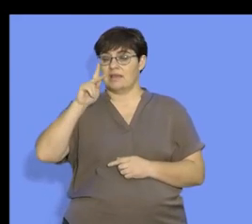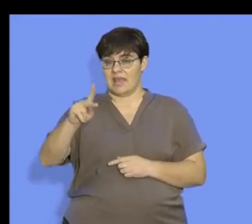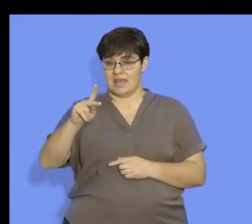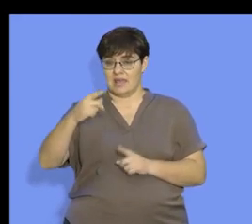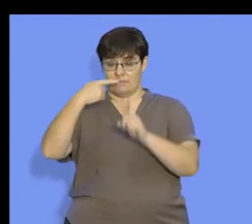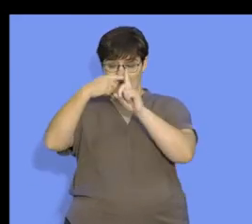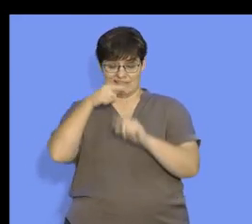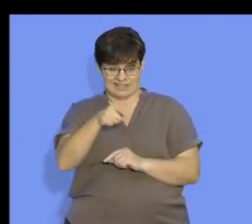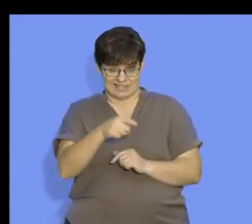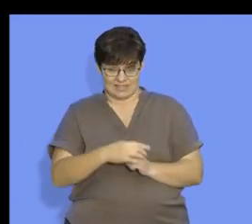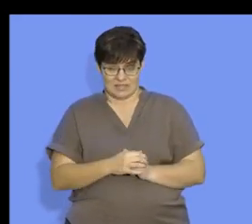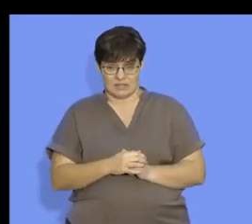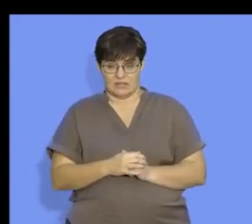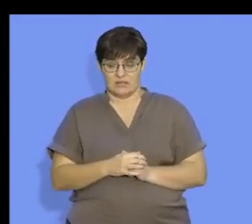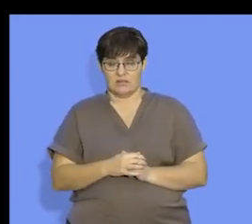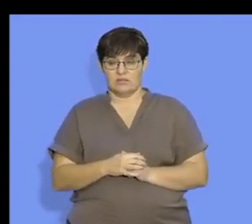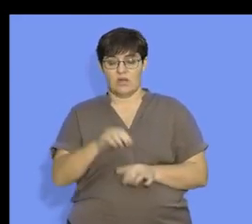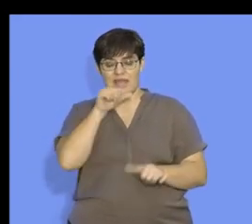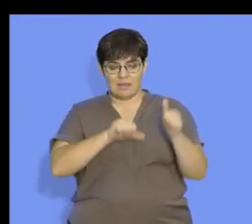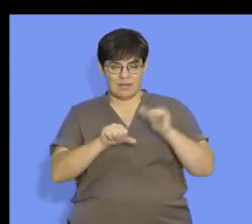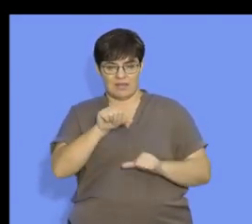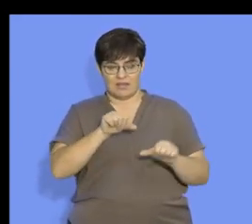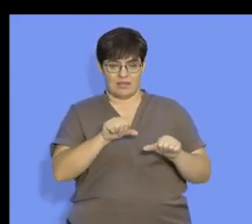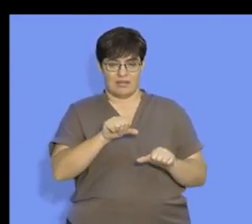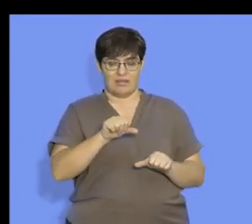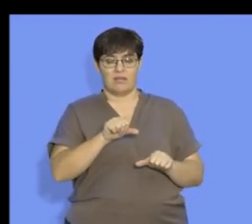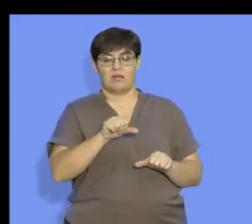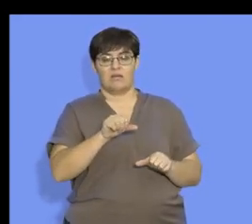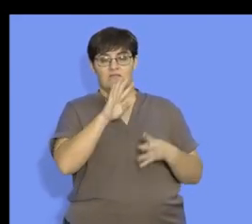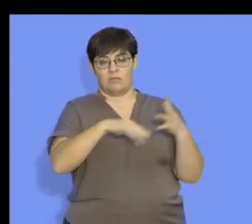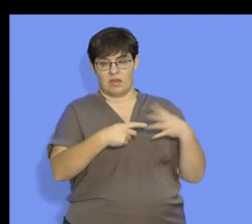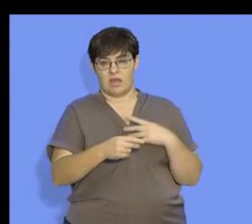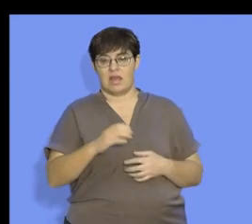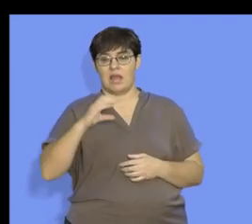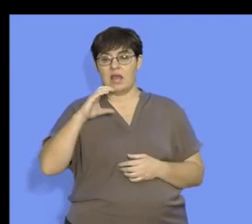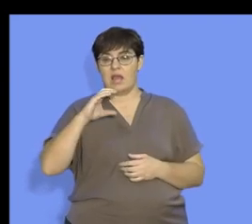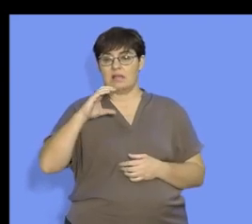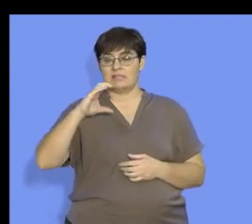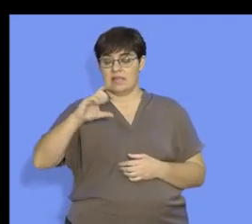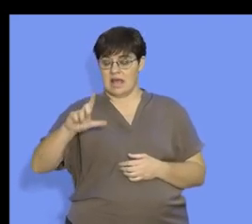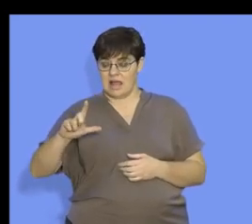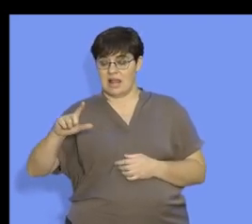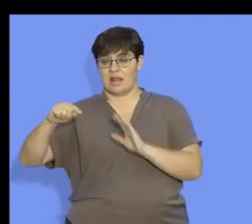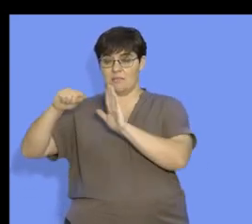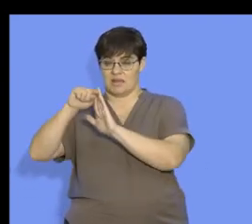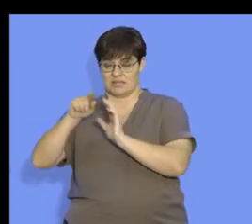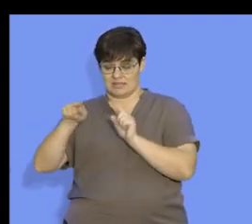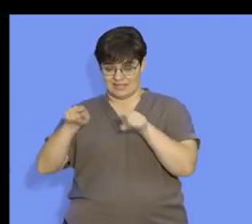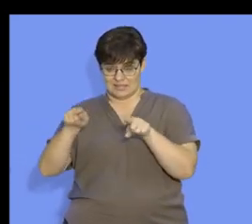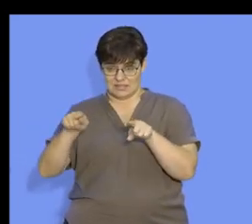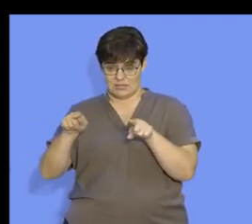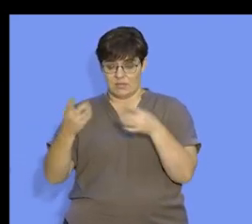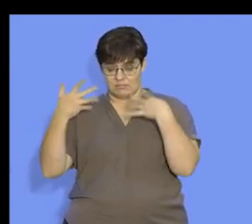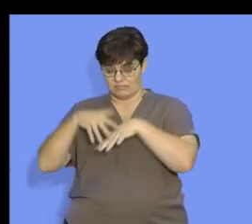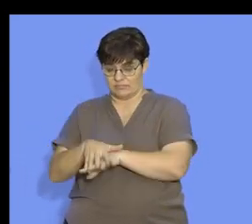K plus, right? So we're going back to chemical formula, and then the chloride ion is Cl minus, right? So